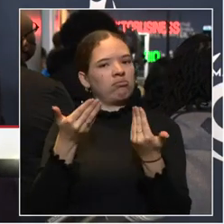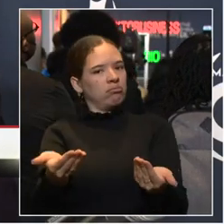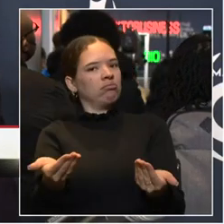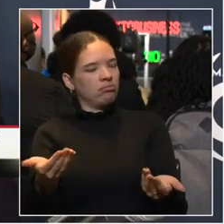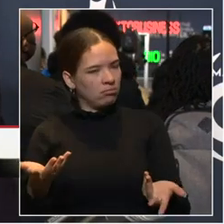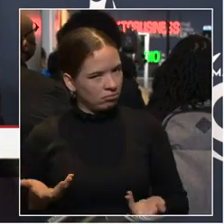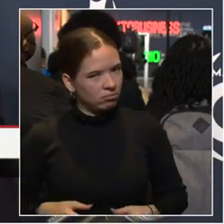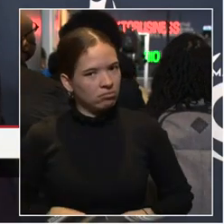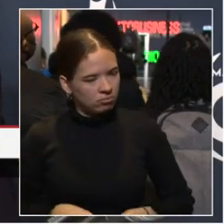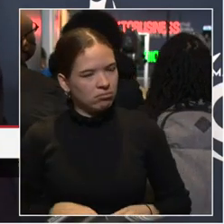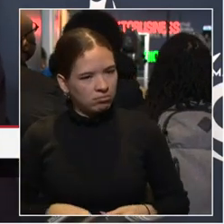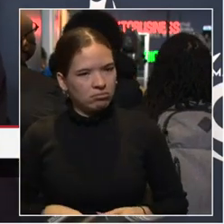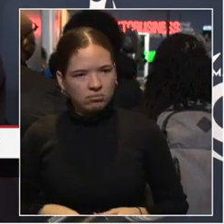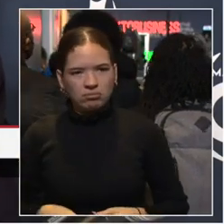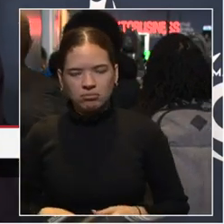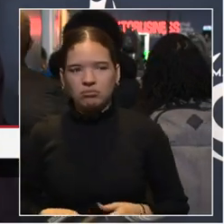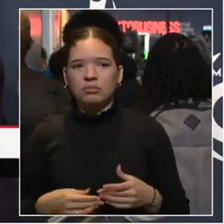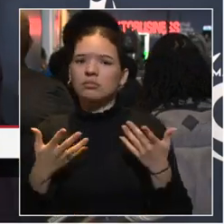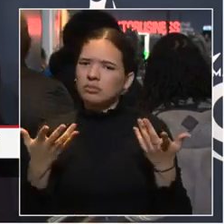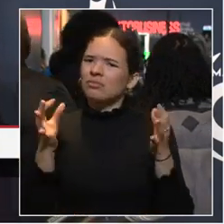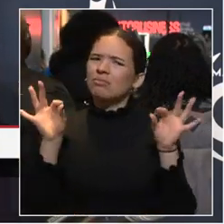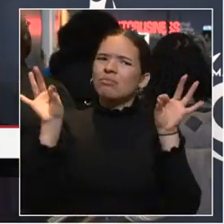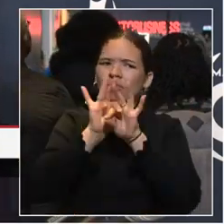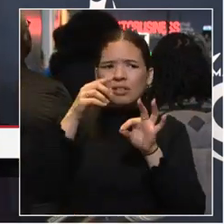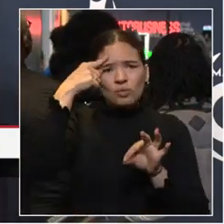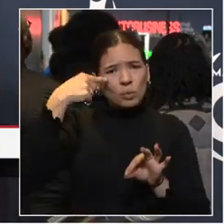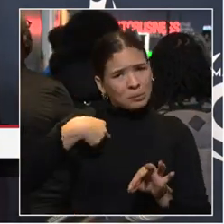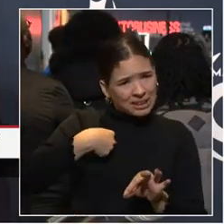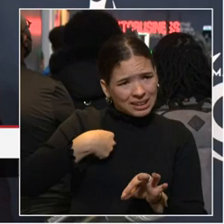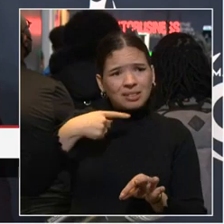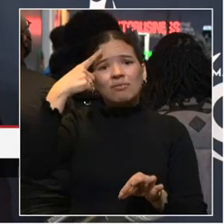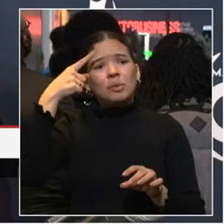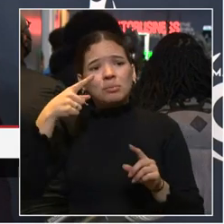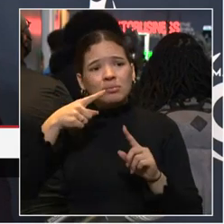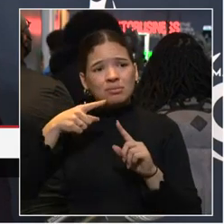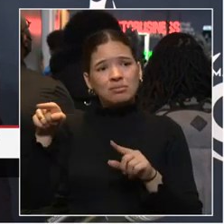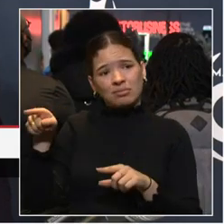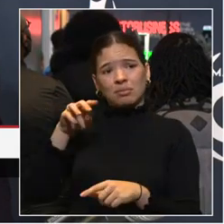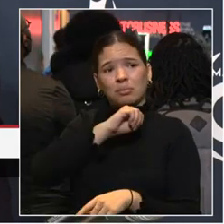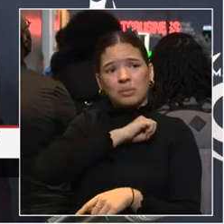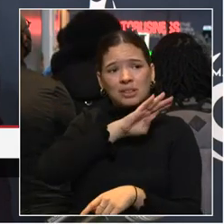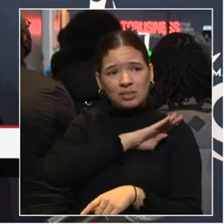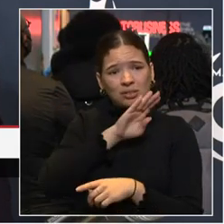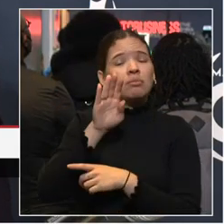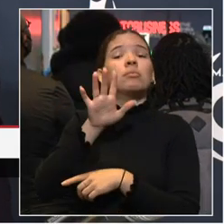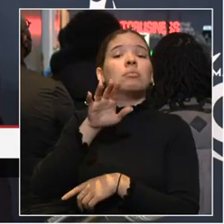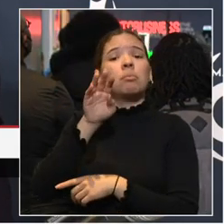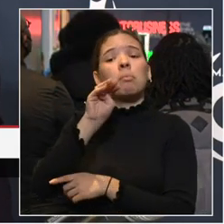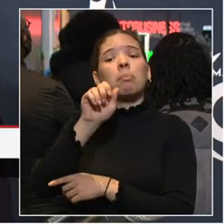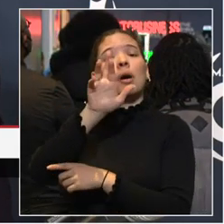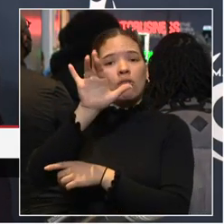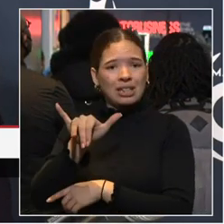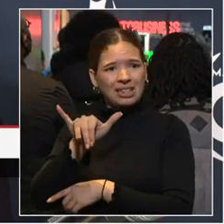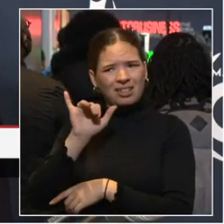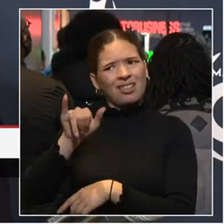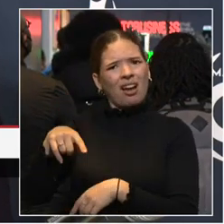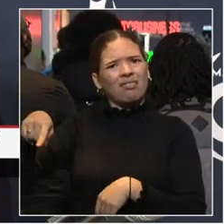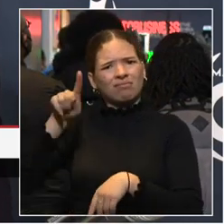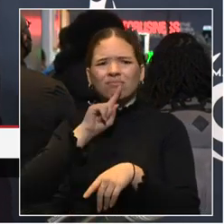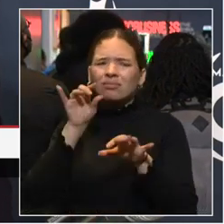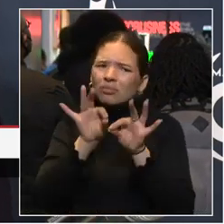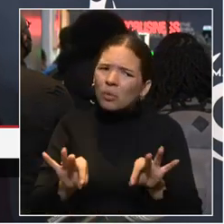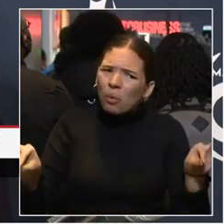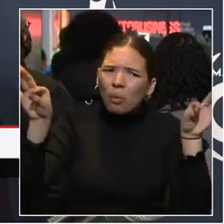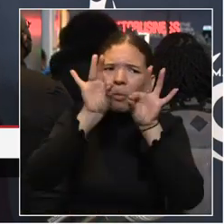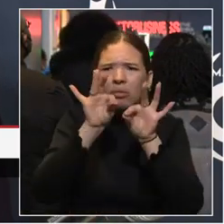and it was important to Marion Berry as well, was that these are meaningful experiences, that you're really